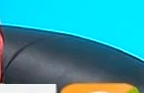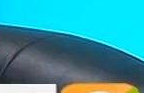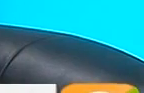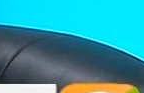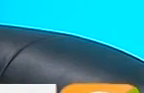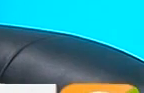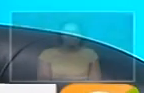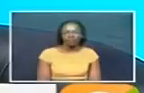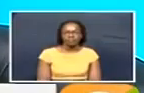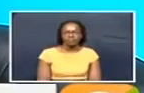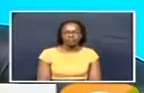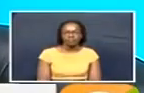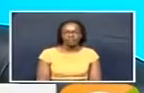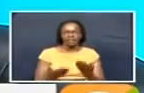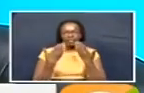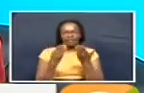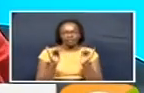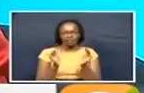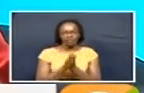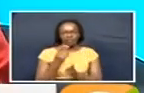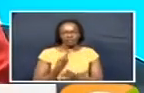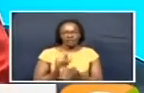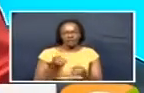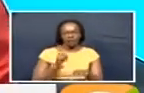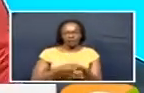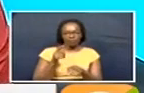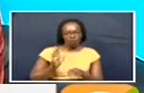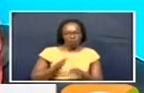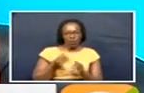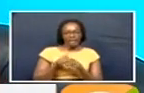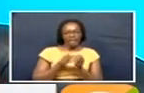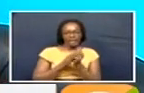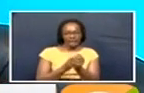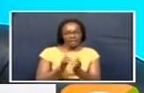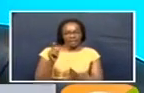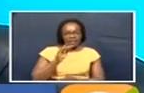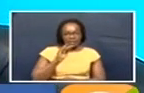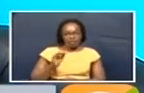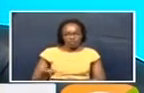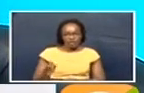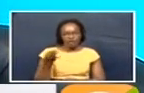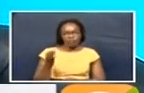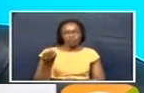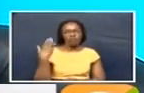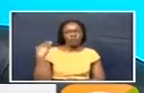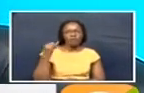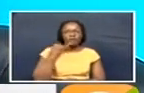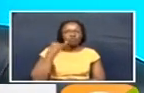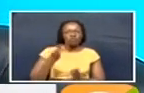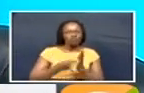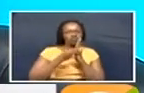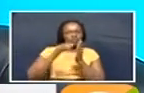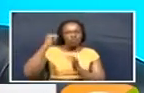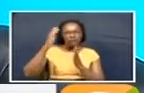thanks for staying with us. It's time for Women in Leadership. And Susan Kihika is the daughter of the late Nakuru veteran politician Dickson Kihika Kimani,